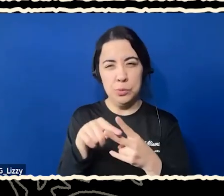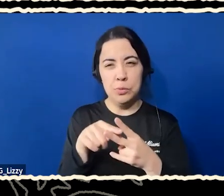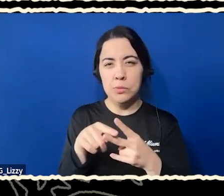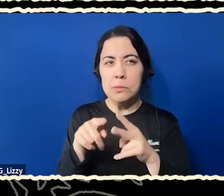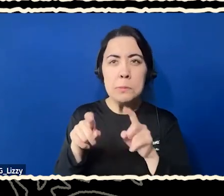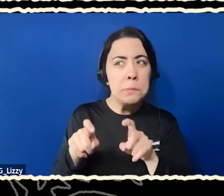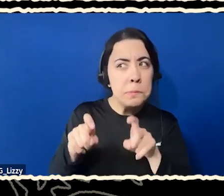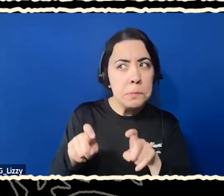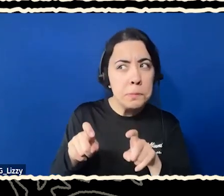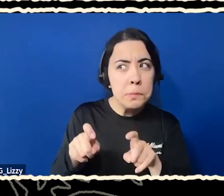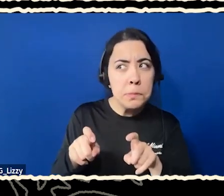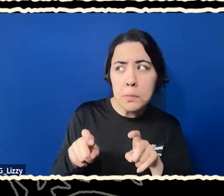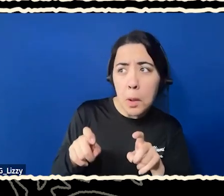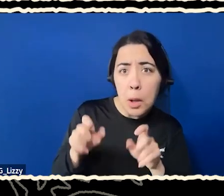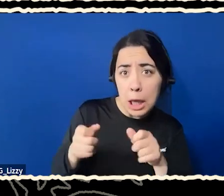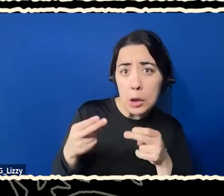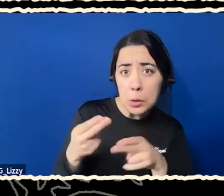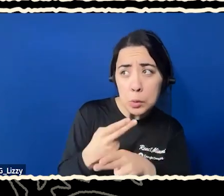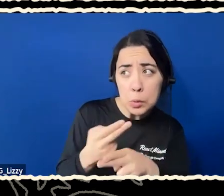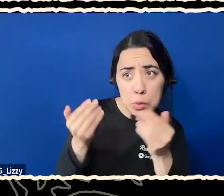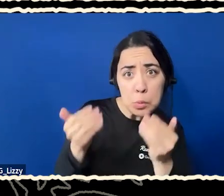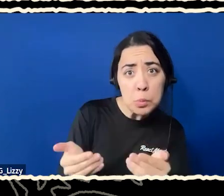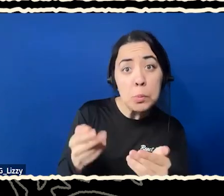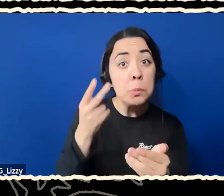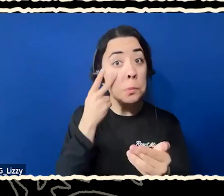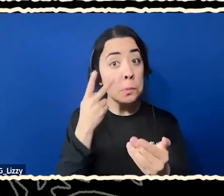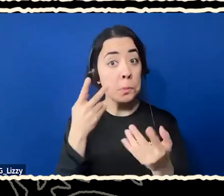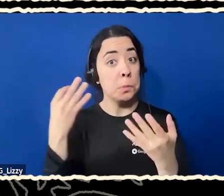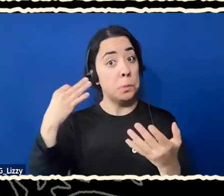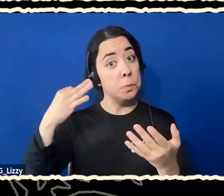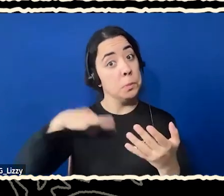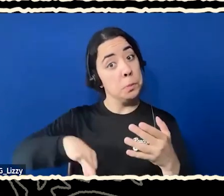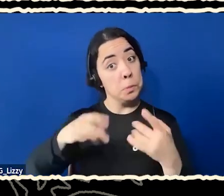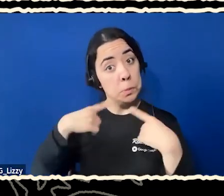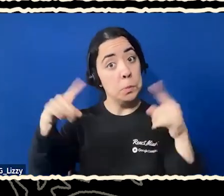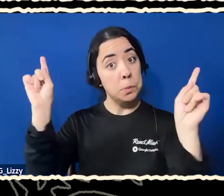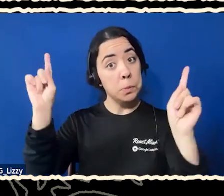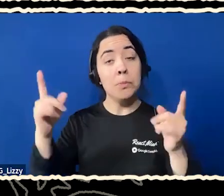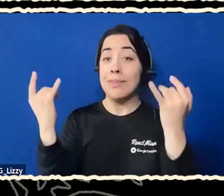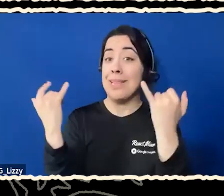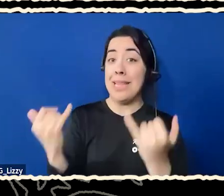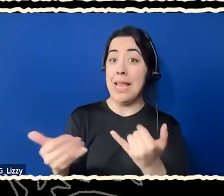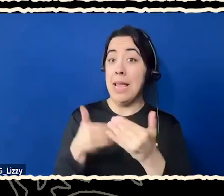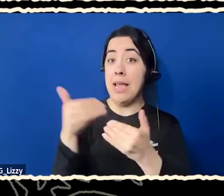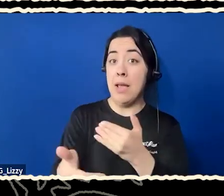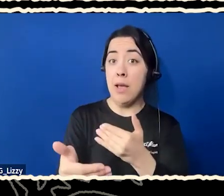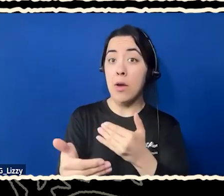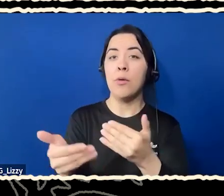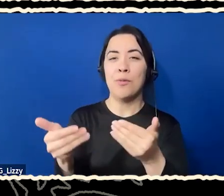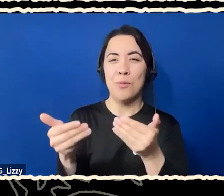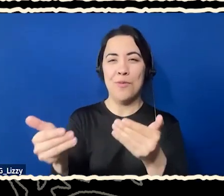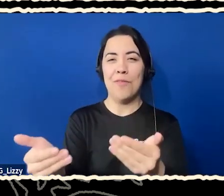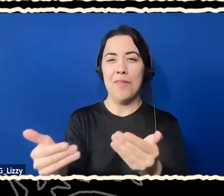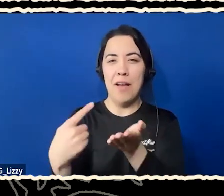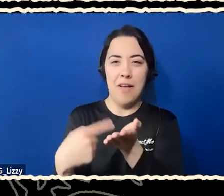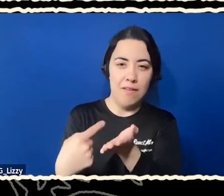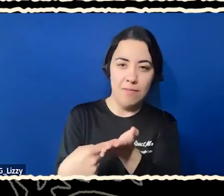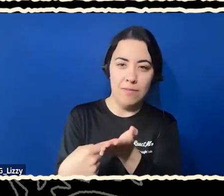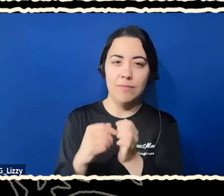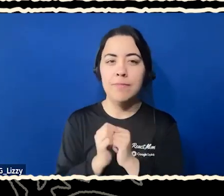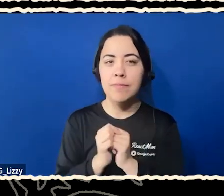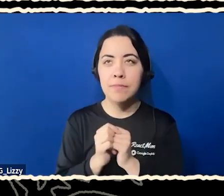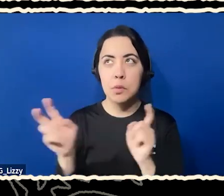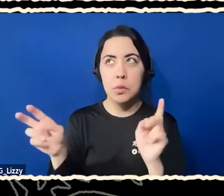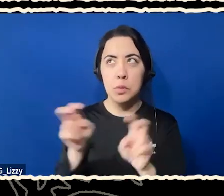use. Yeah, now we can move on to, I think it's going to switch